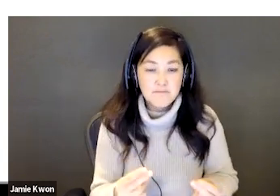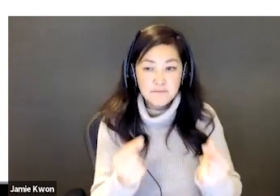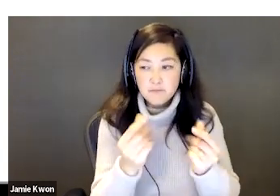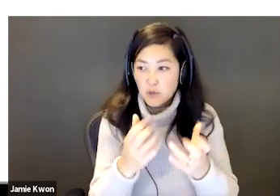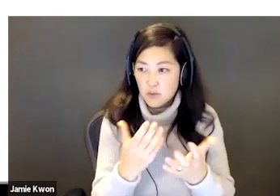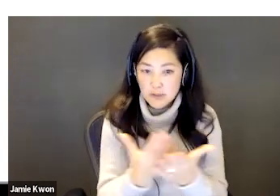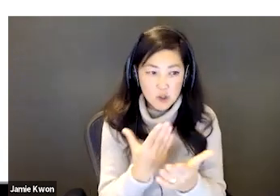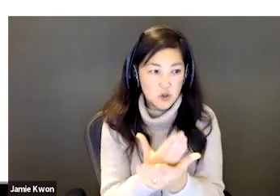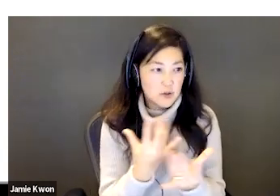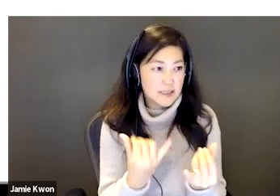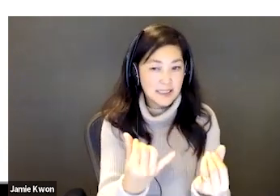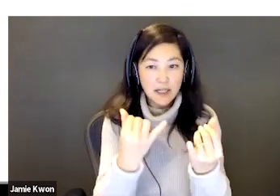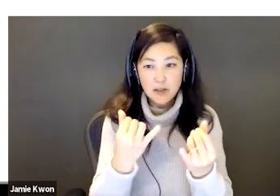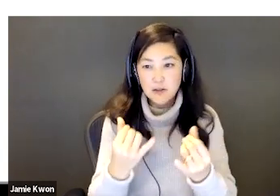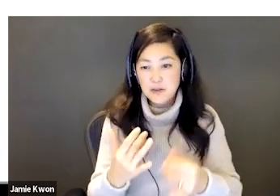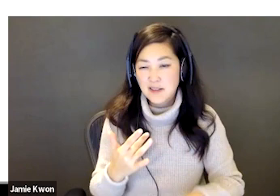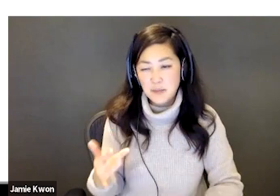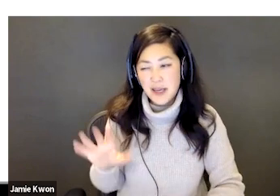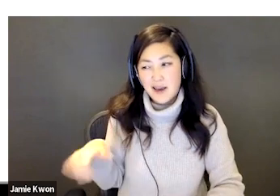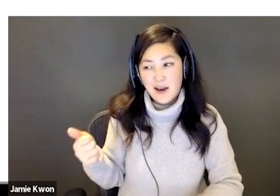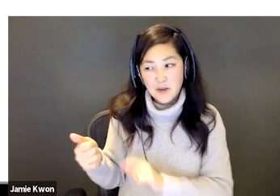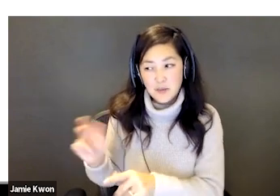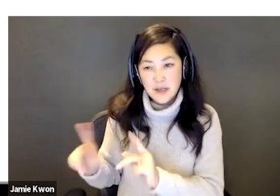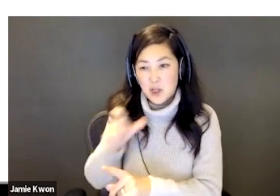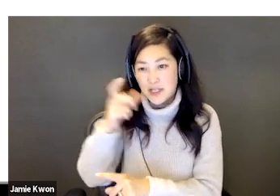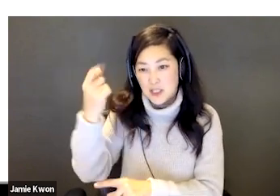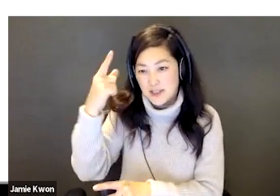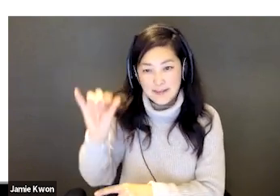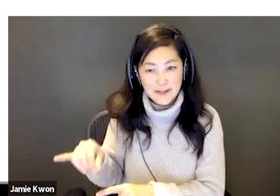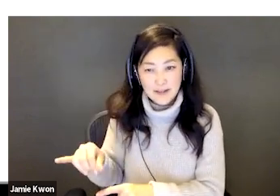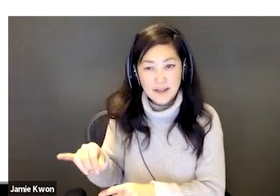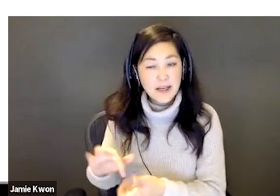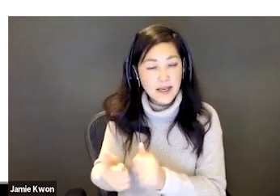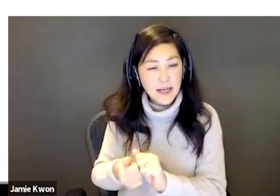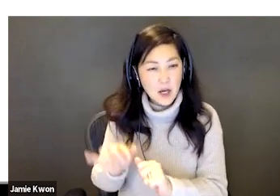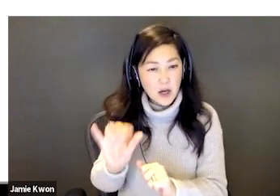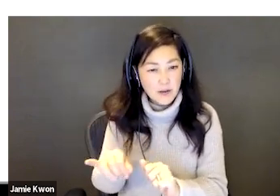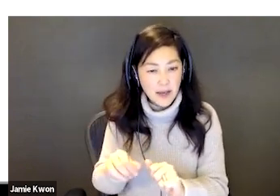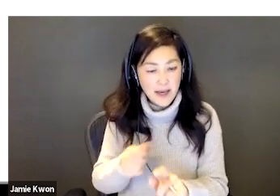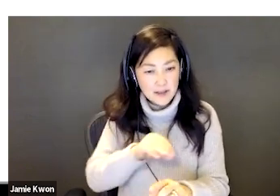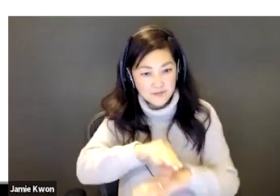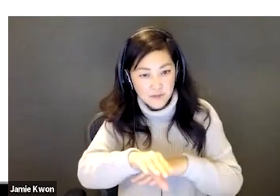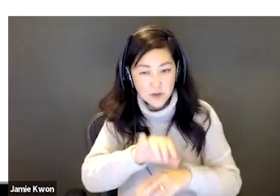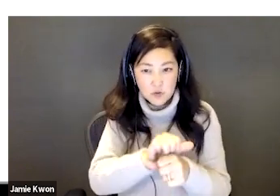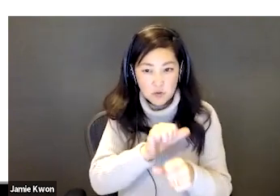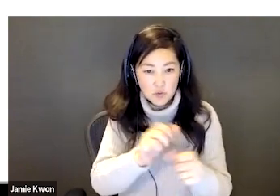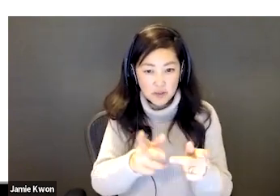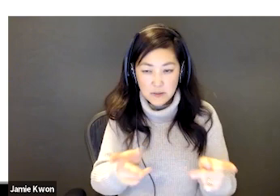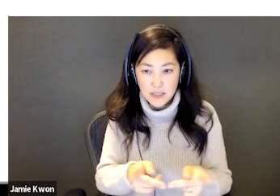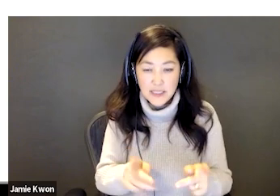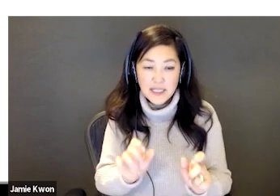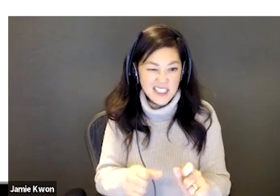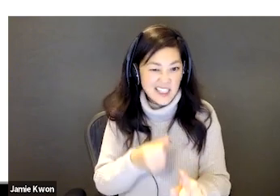in a way that the neurologically typical do not understand. And how that plays out in the workplace can be a multitude